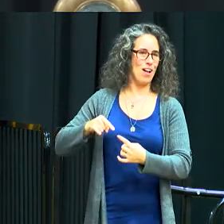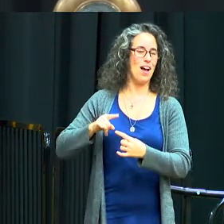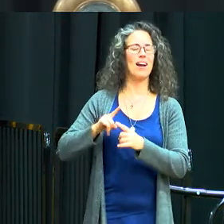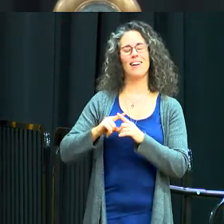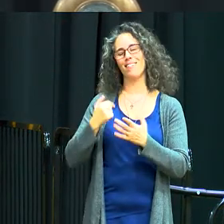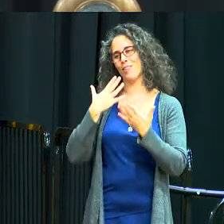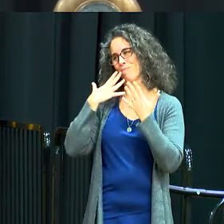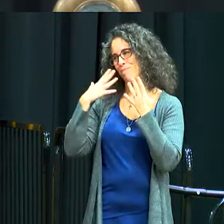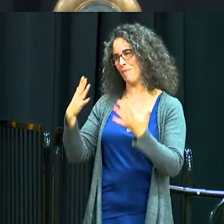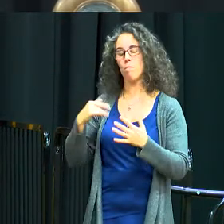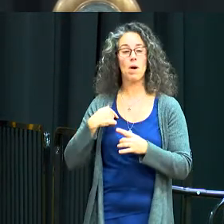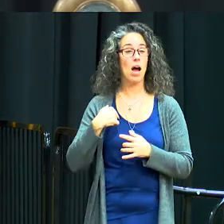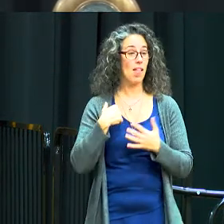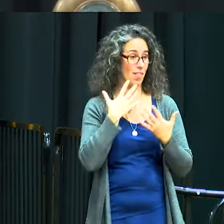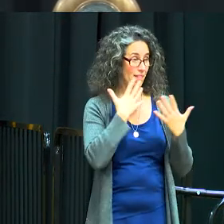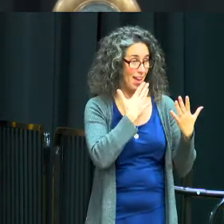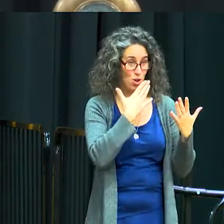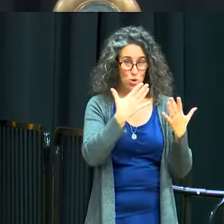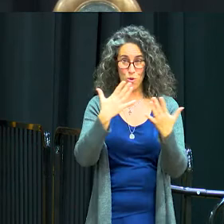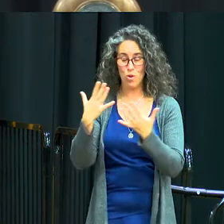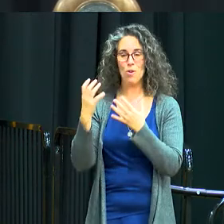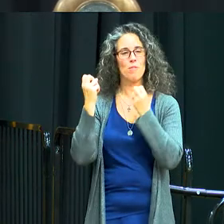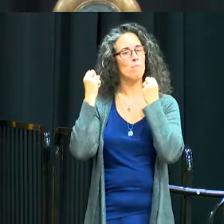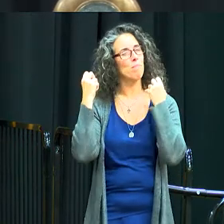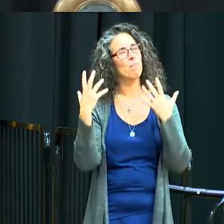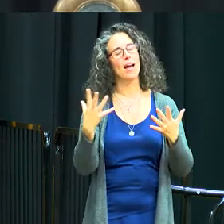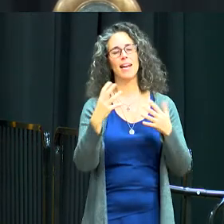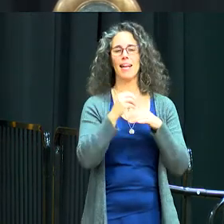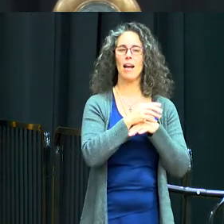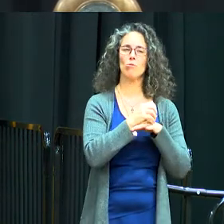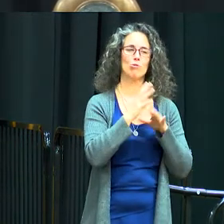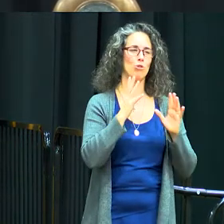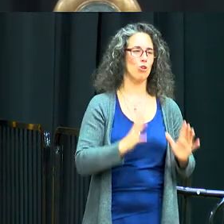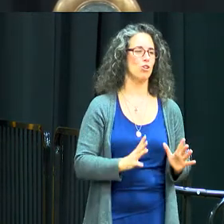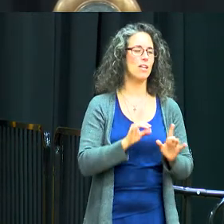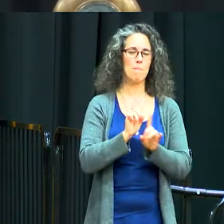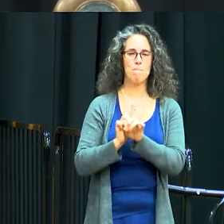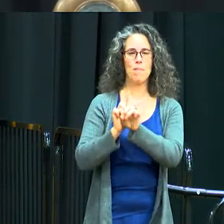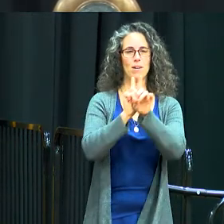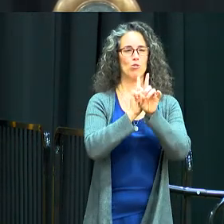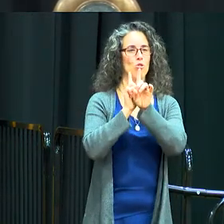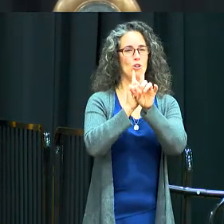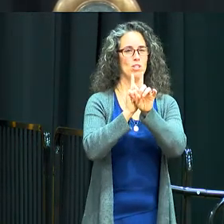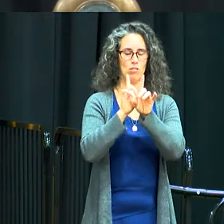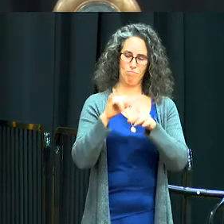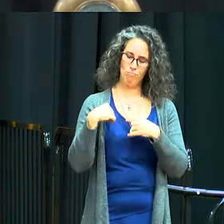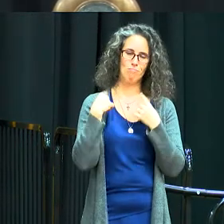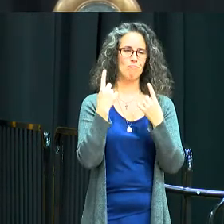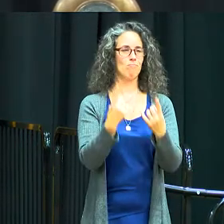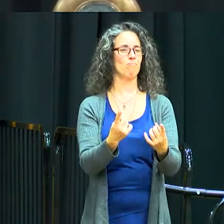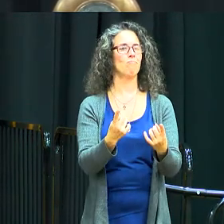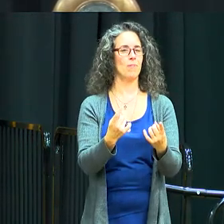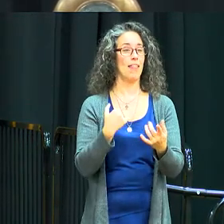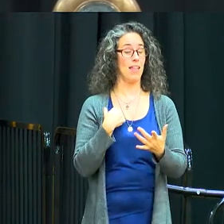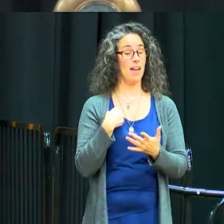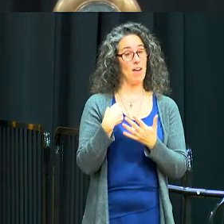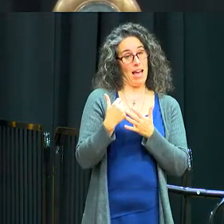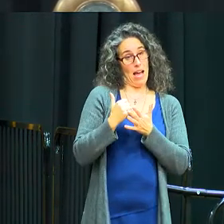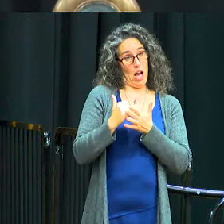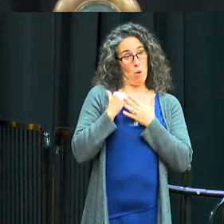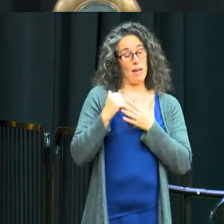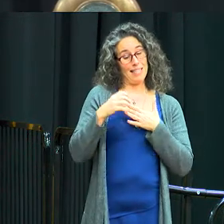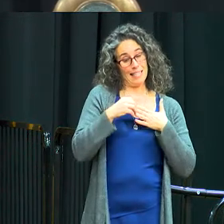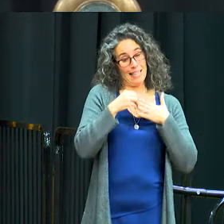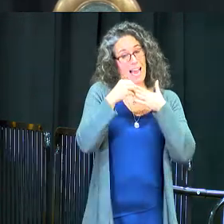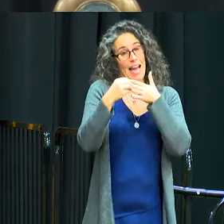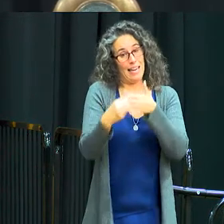thanking many mentors and counselors here today who have guided us and helped us find our way. Oh,